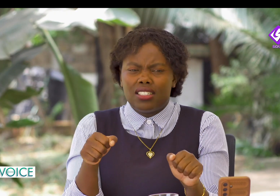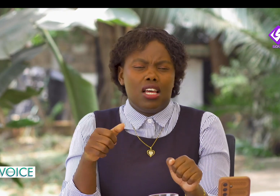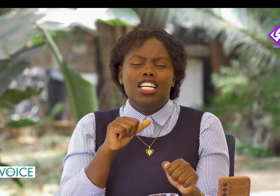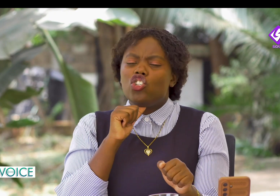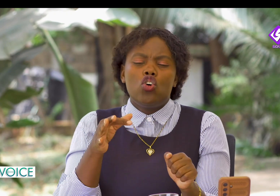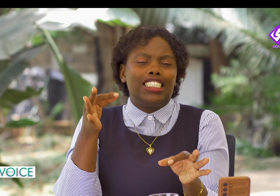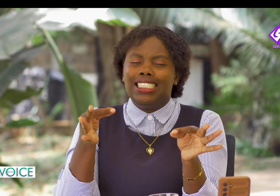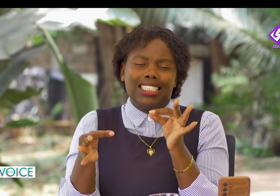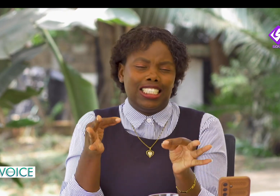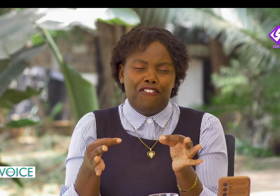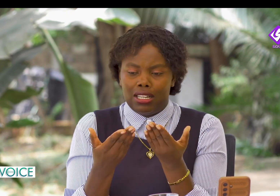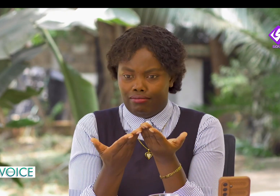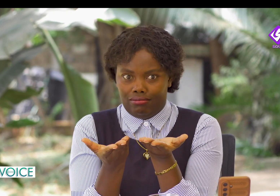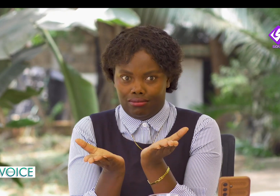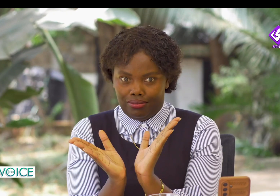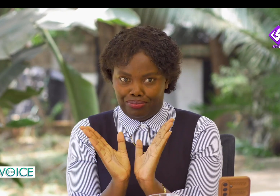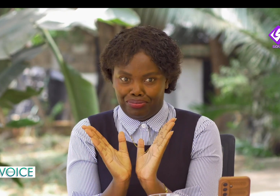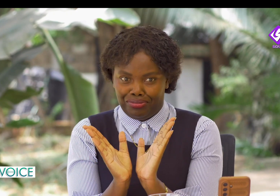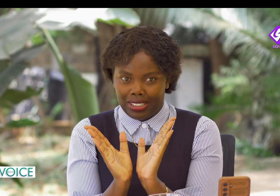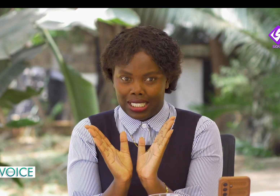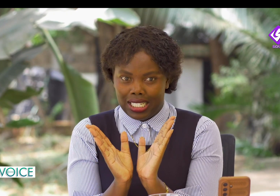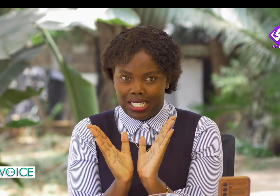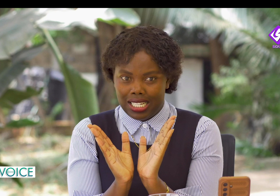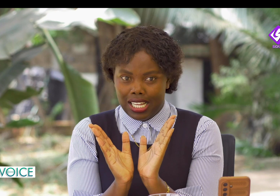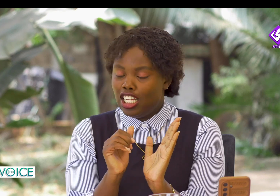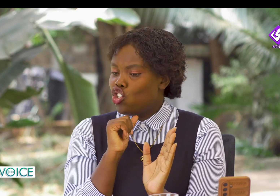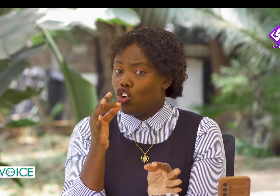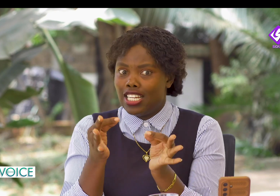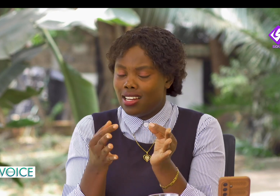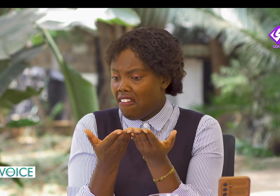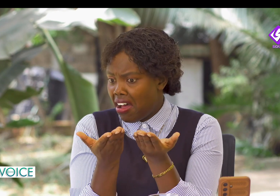And then they don't know where to report exactly about this.